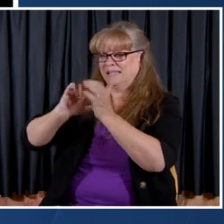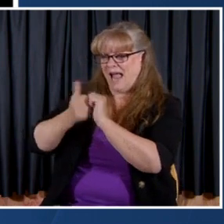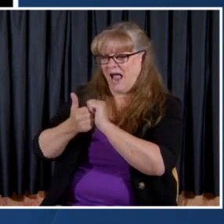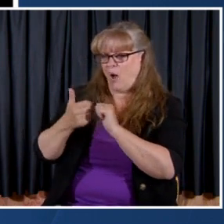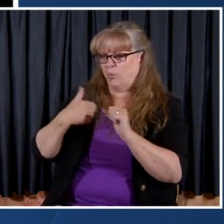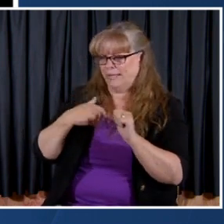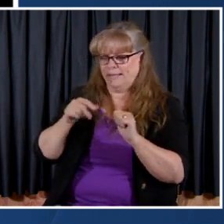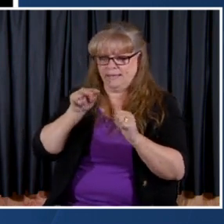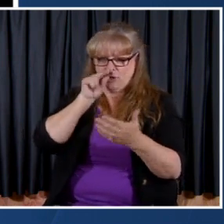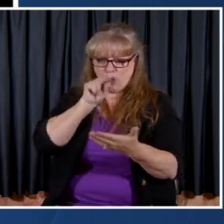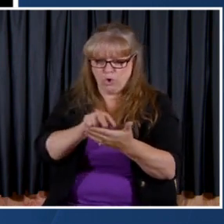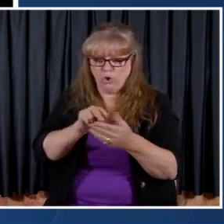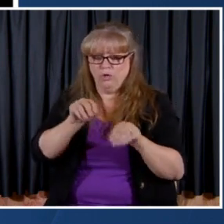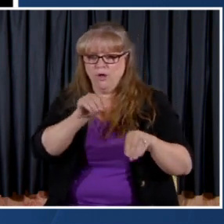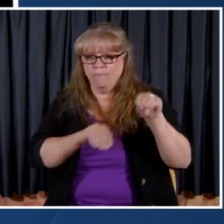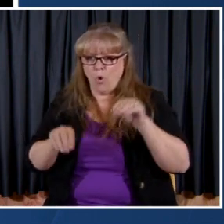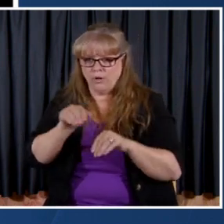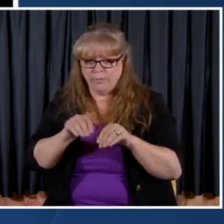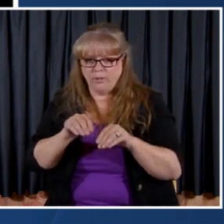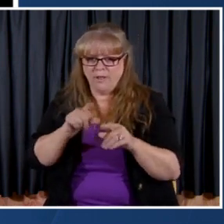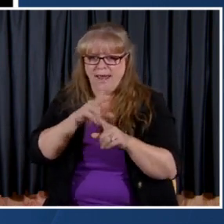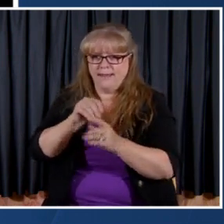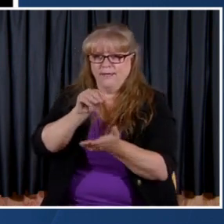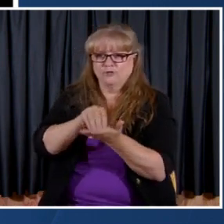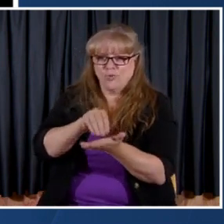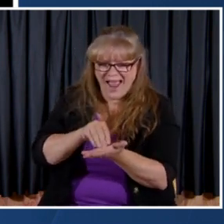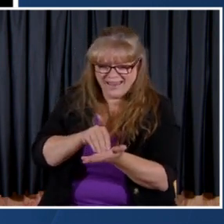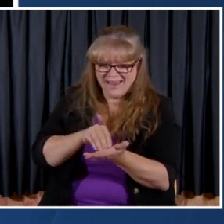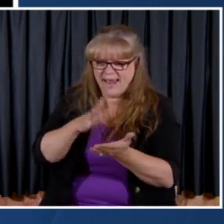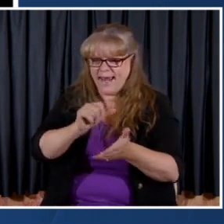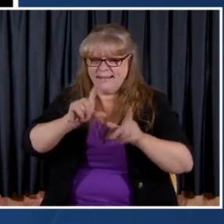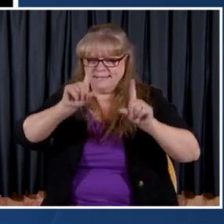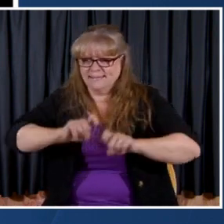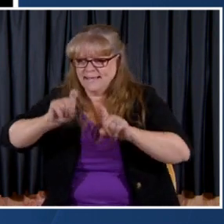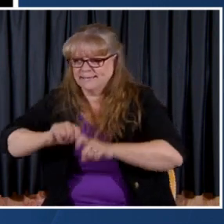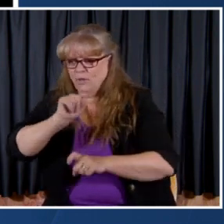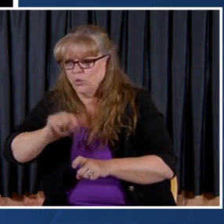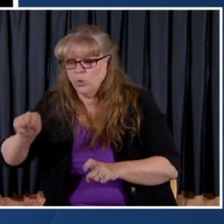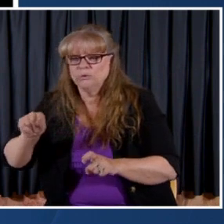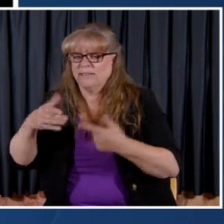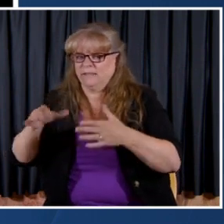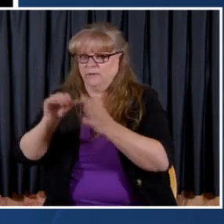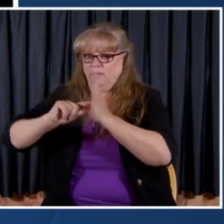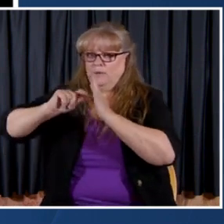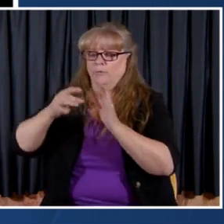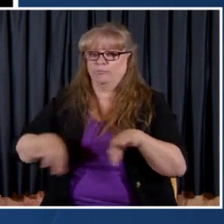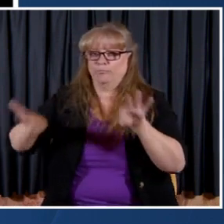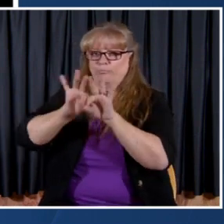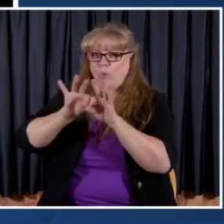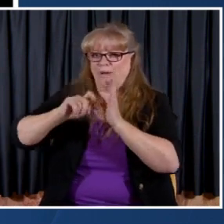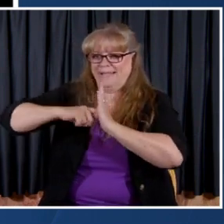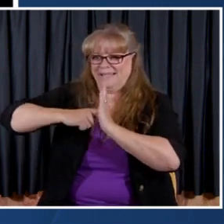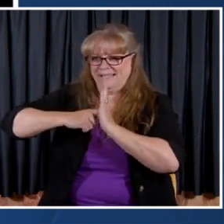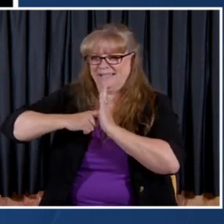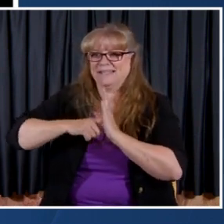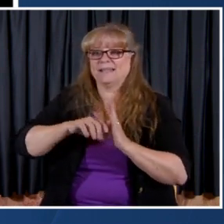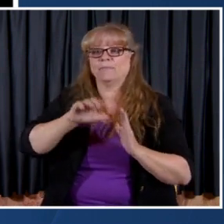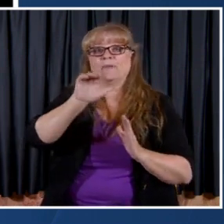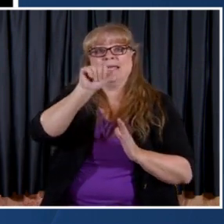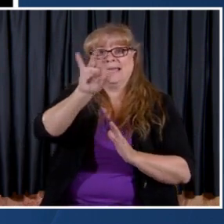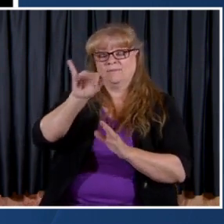also important, because from when somebody's exposed to COVID-19 to when they're diagnosed to when they're tested, and then to finally, if they need to